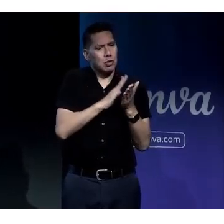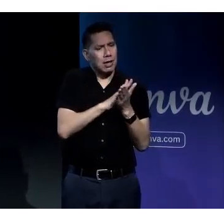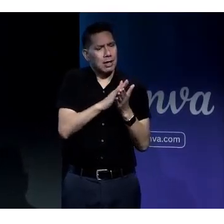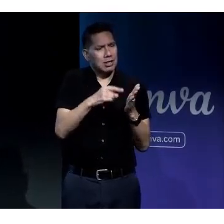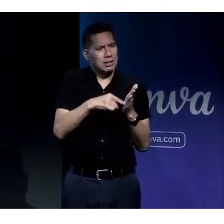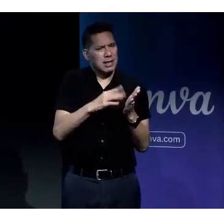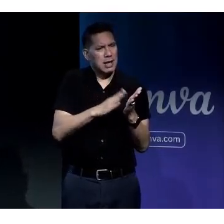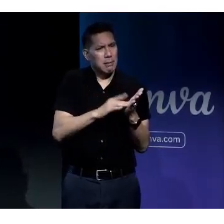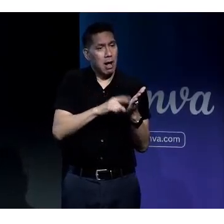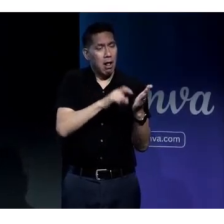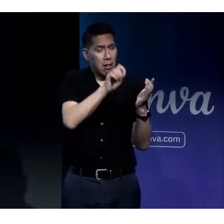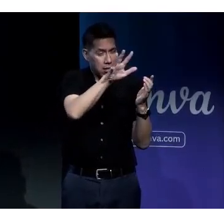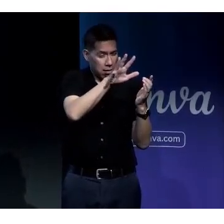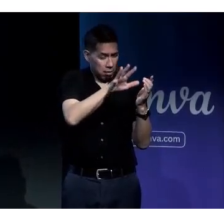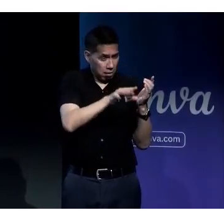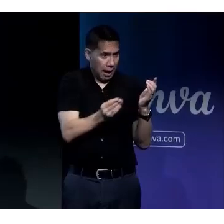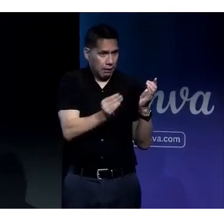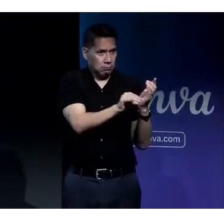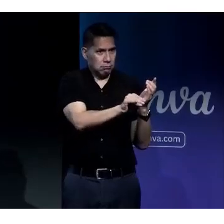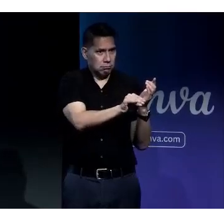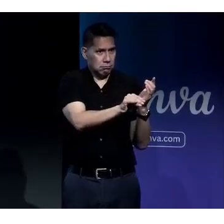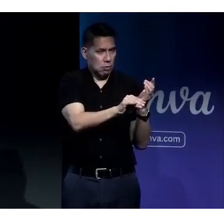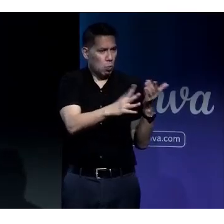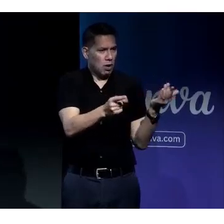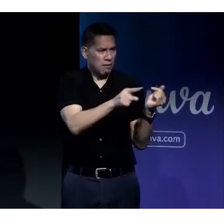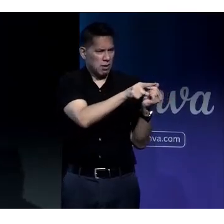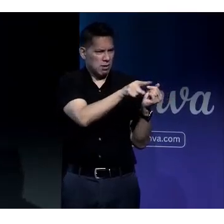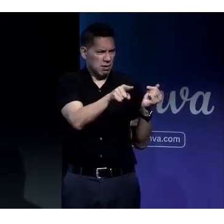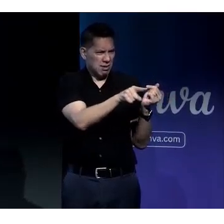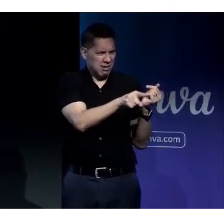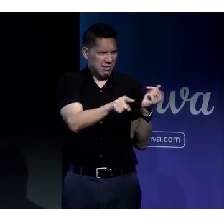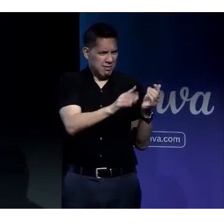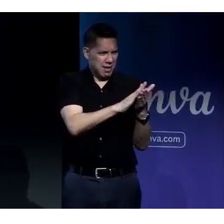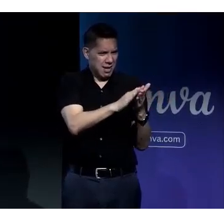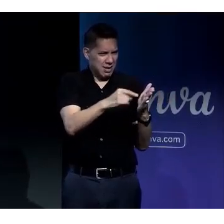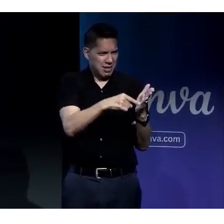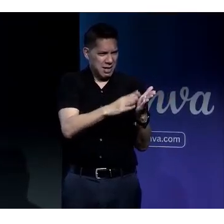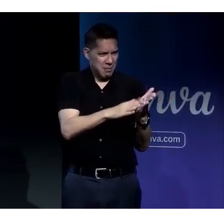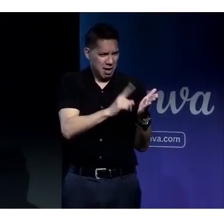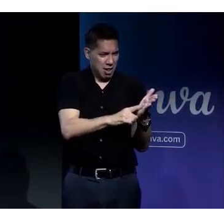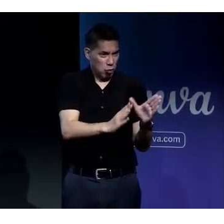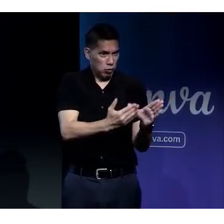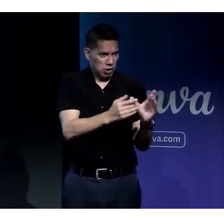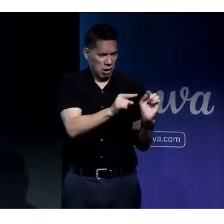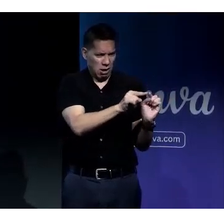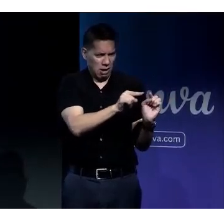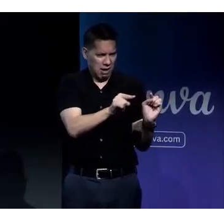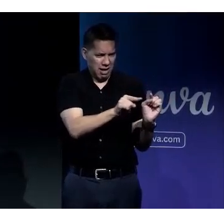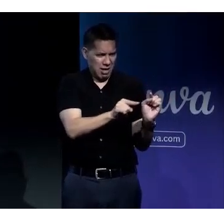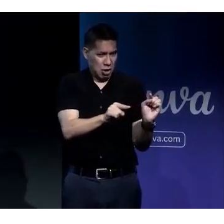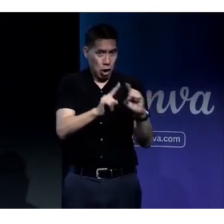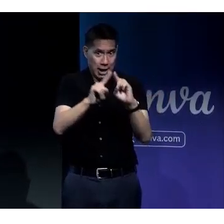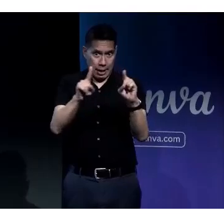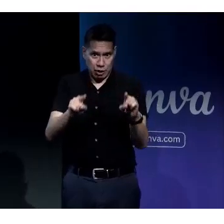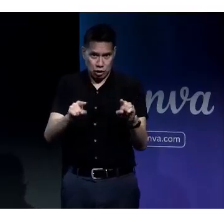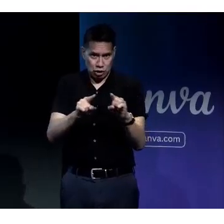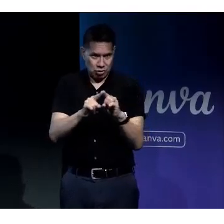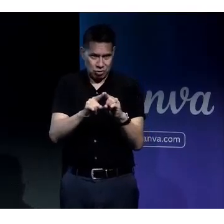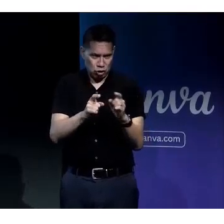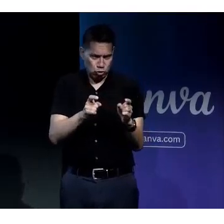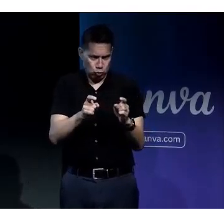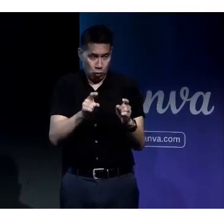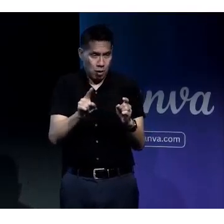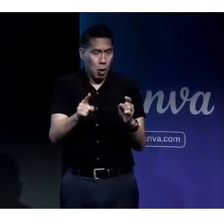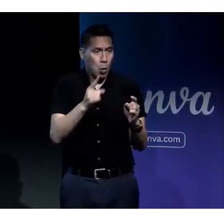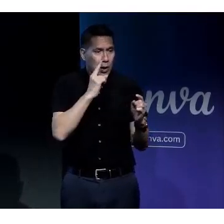to say that instead of using whatever this HTML element is originally, like an image being an image role,